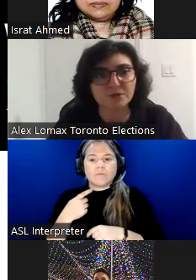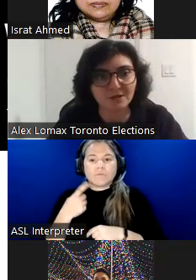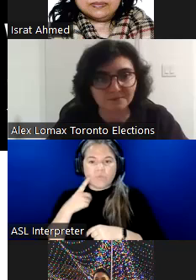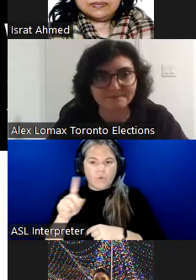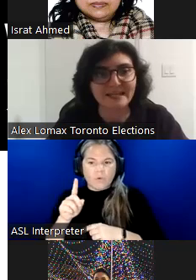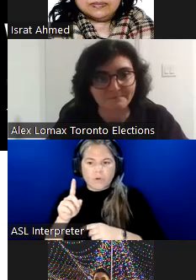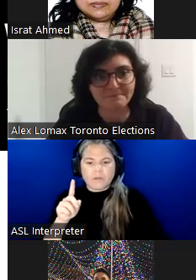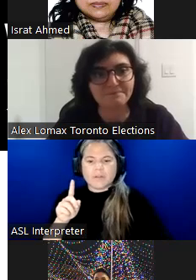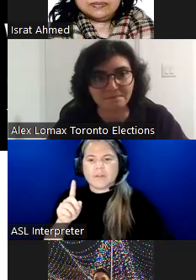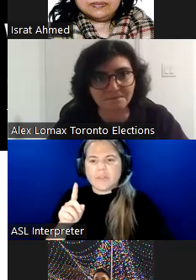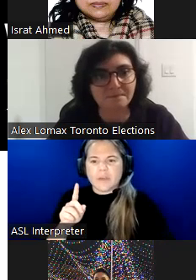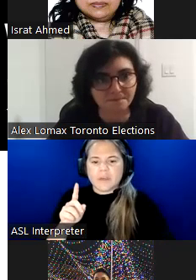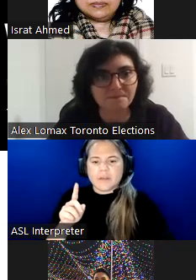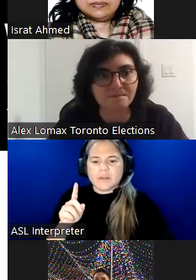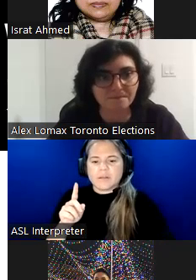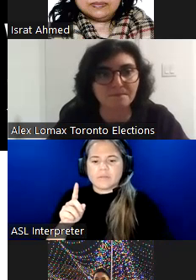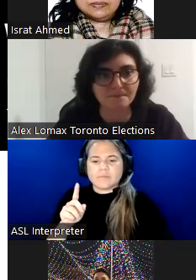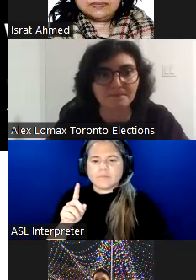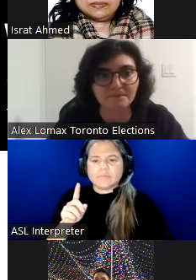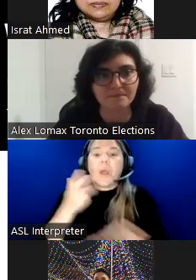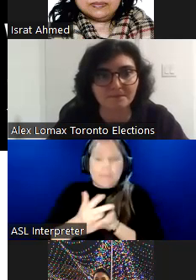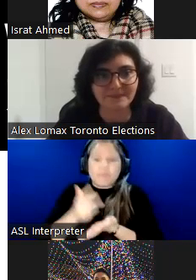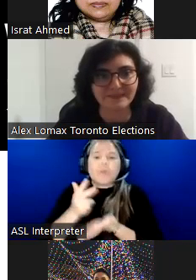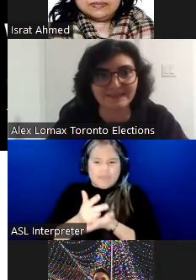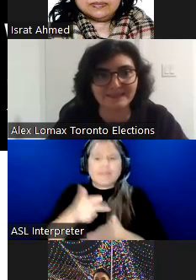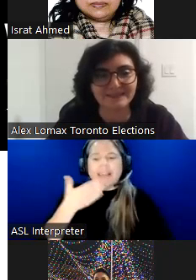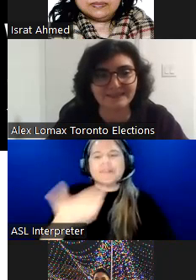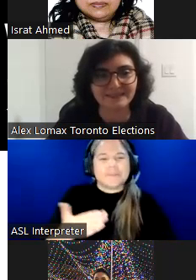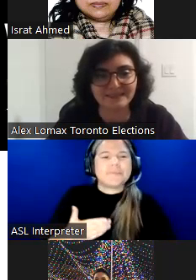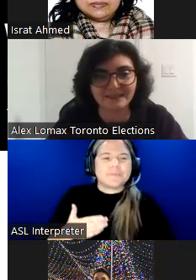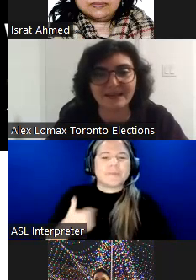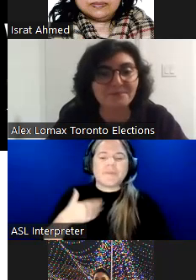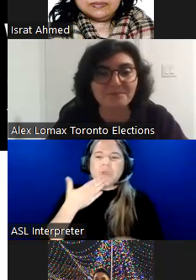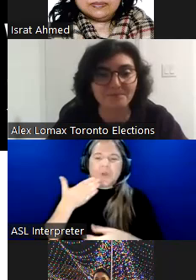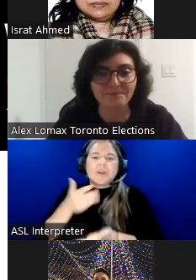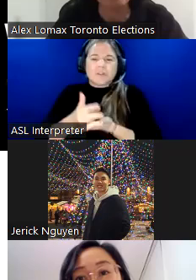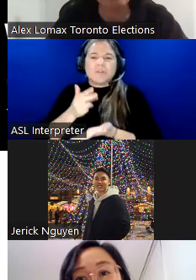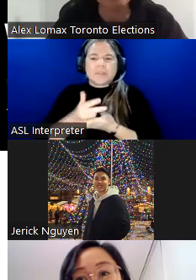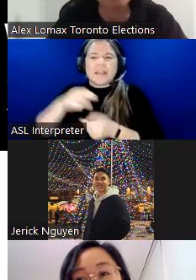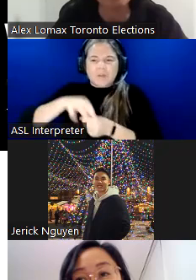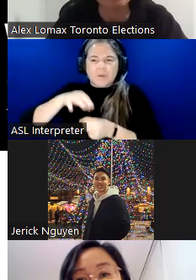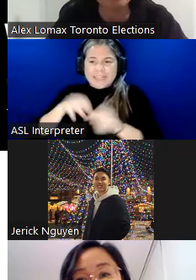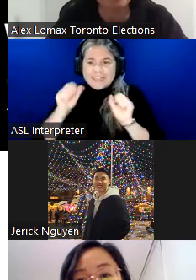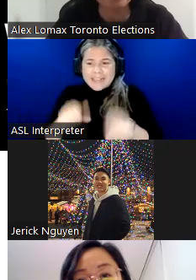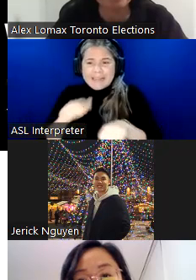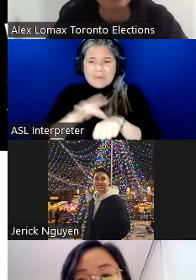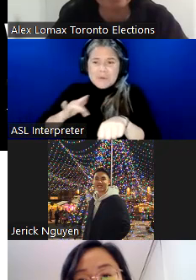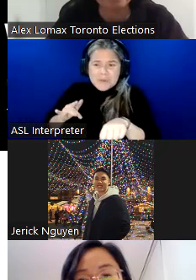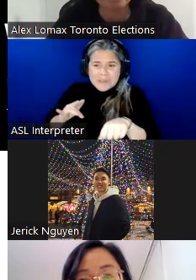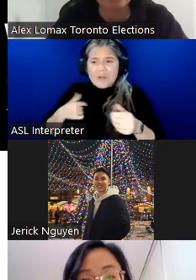advance vote as well. Yeah. Right. I wasn't sure of that. Yeah.